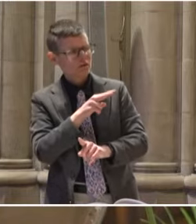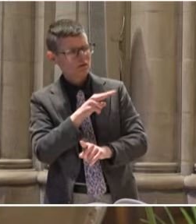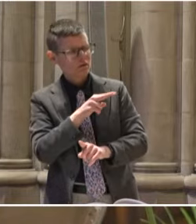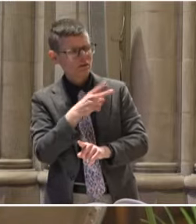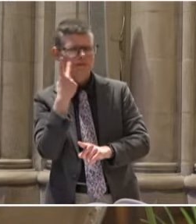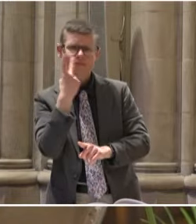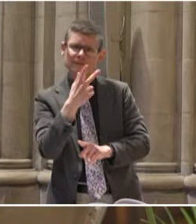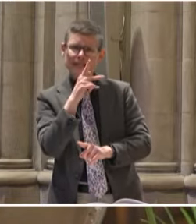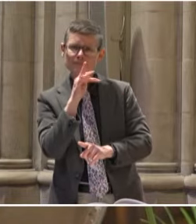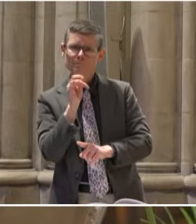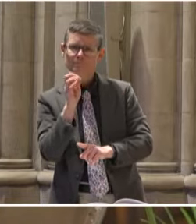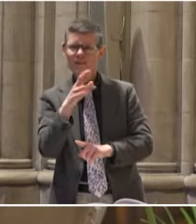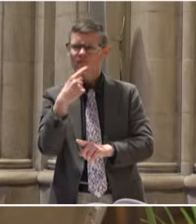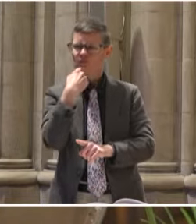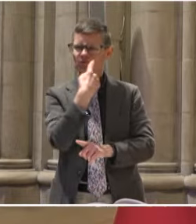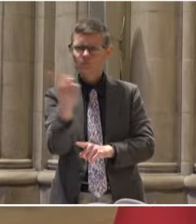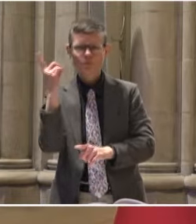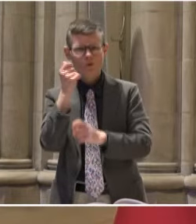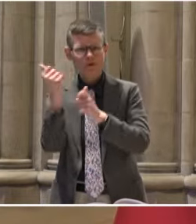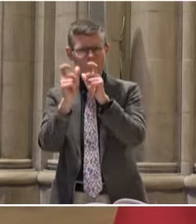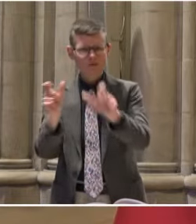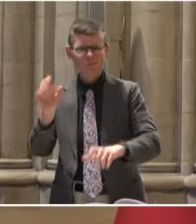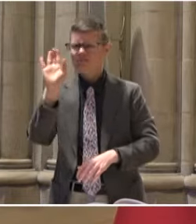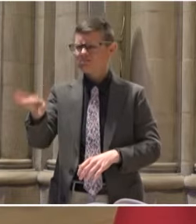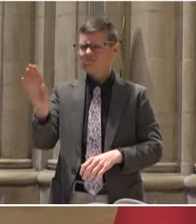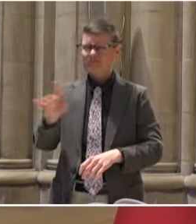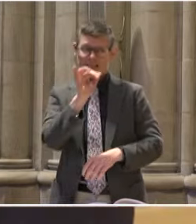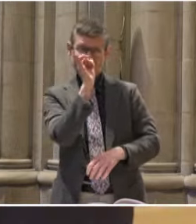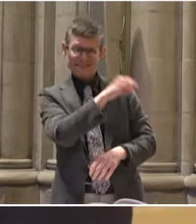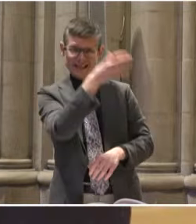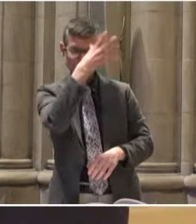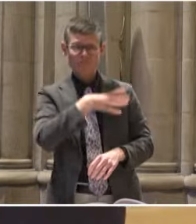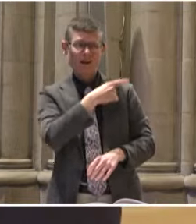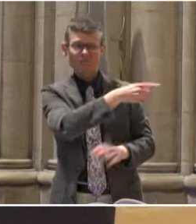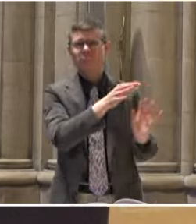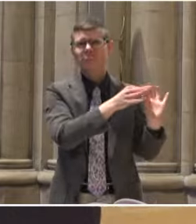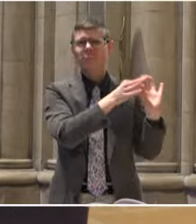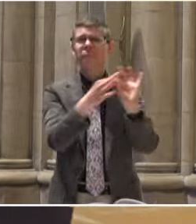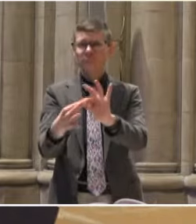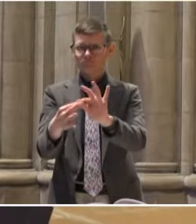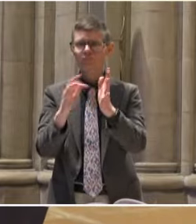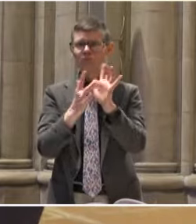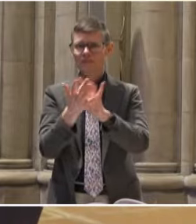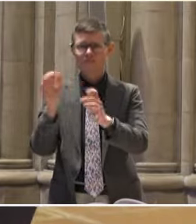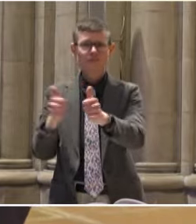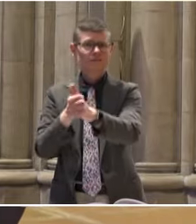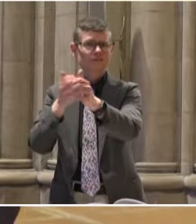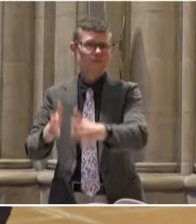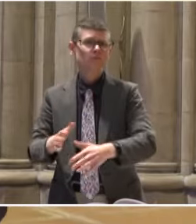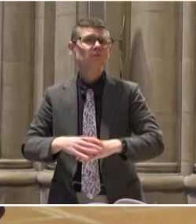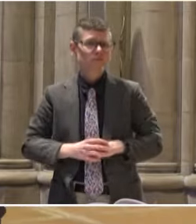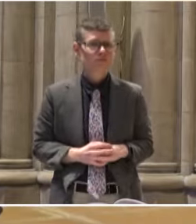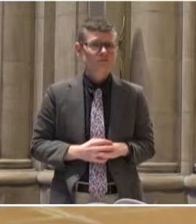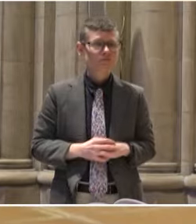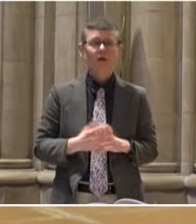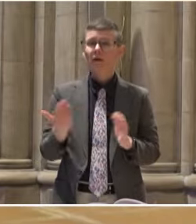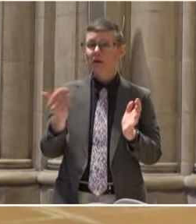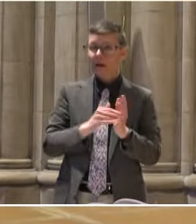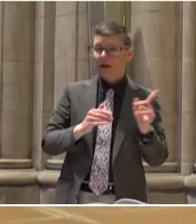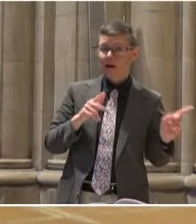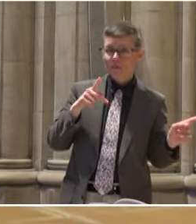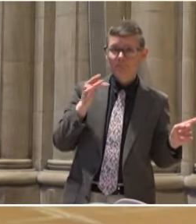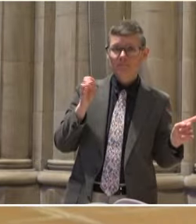say to the bystanders, "This man is one of them." And again, Peter denied